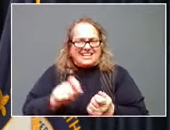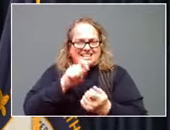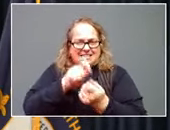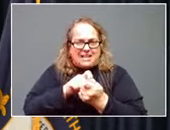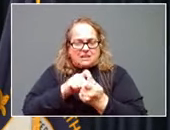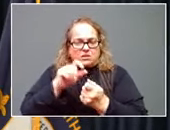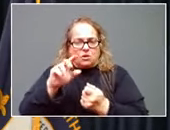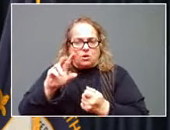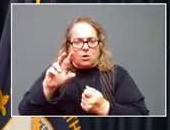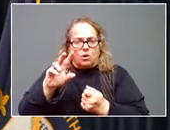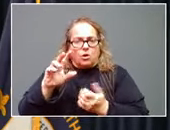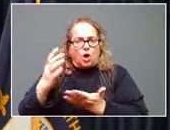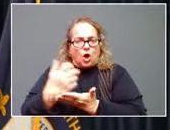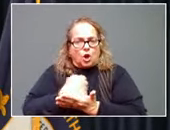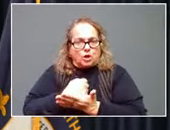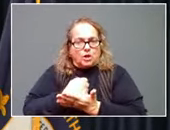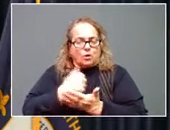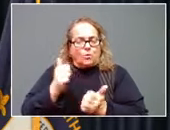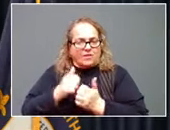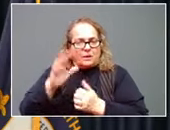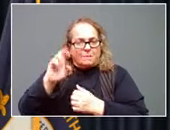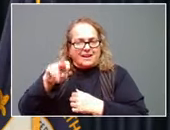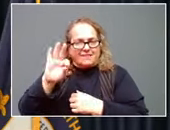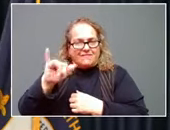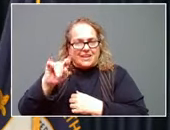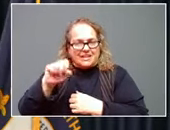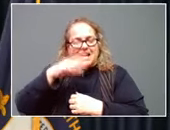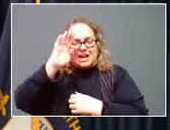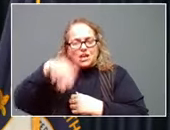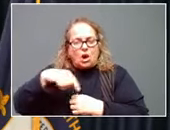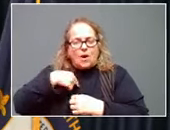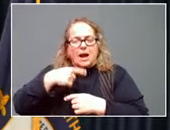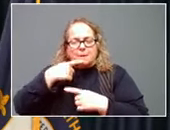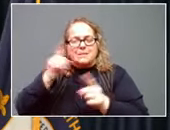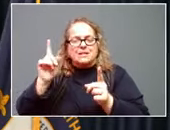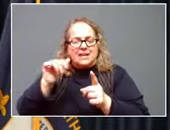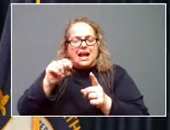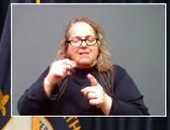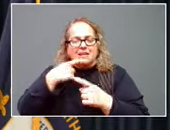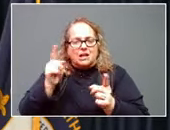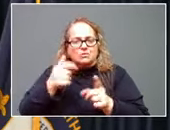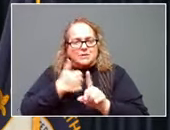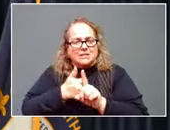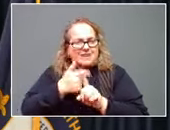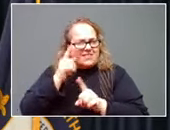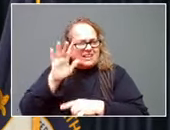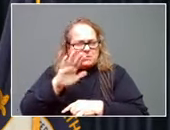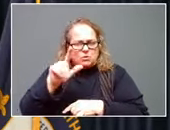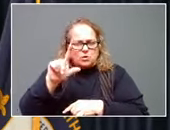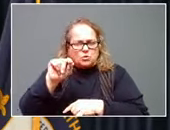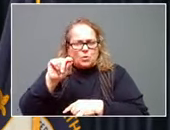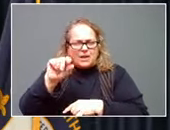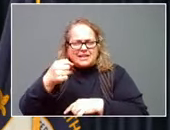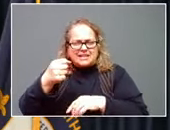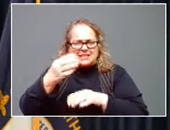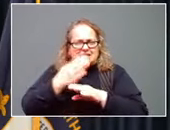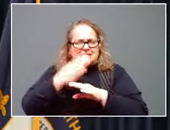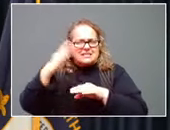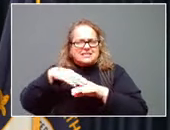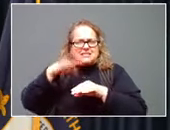know I mentioned it at the announcement itself. I believe it's in the mid to high 20s, but I want to get you